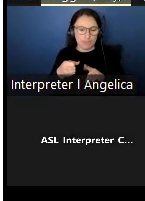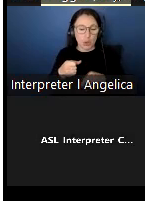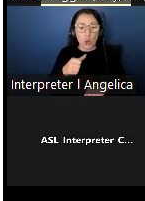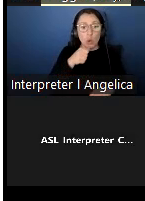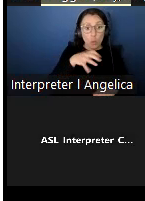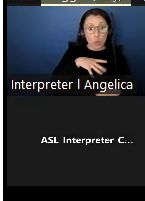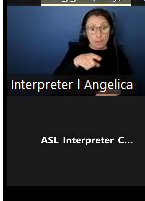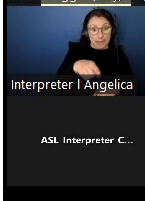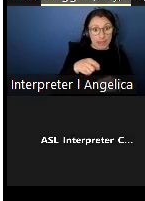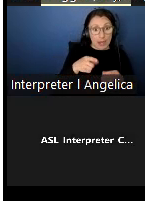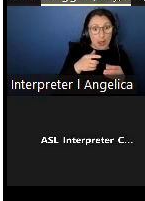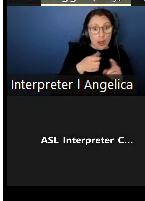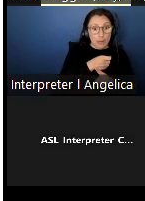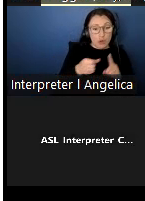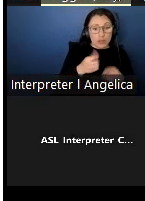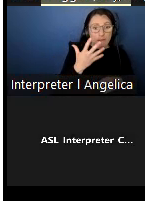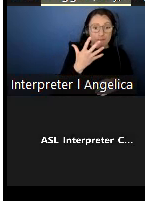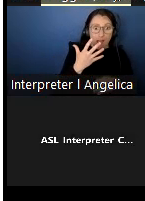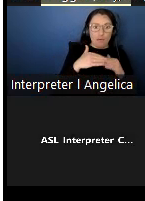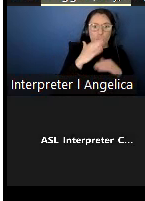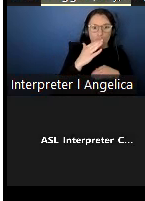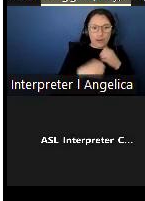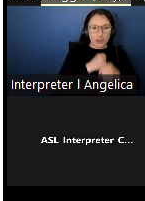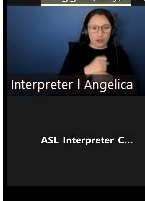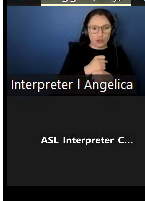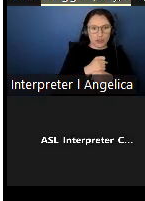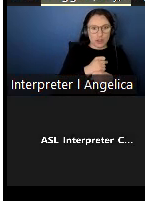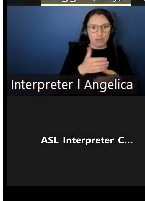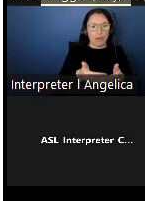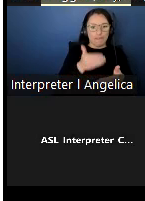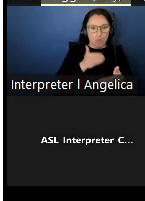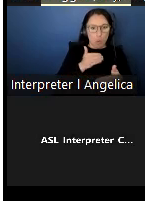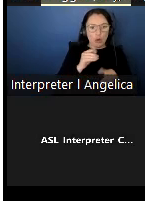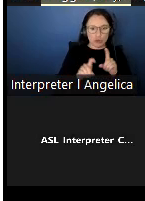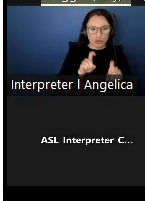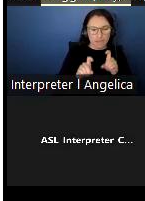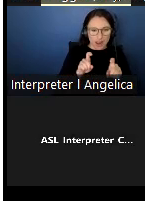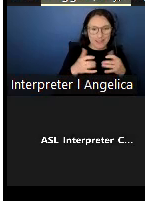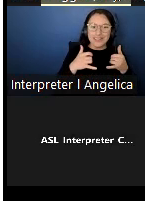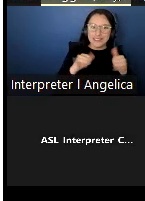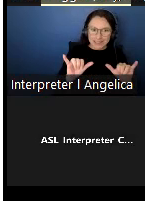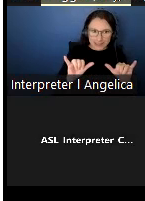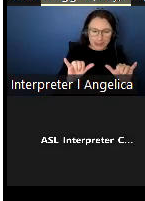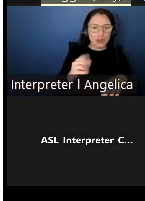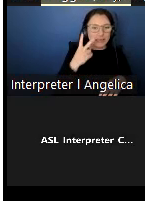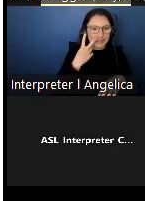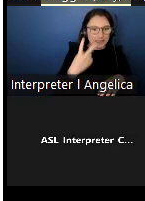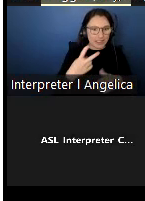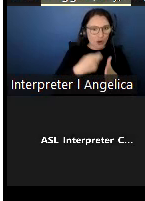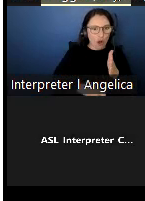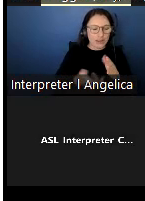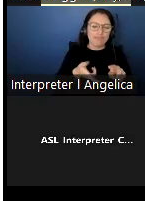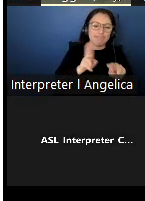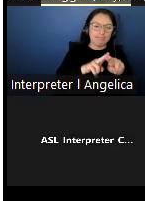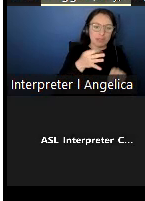are abused 5 or more years prior to the survey were still facing costs at least 19% higher